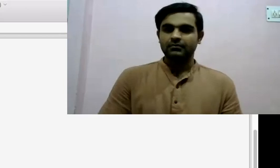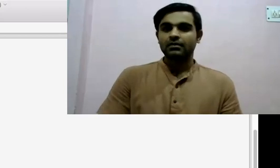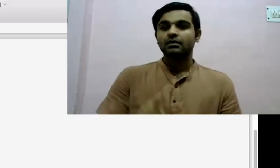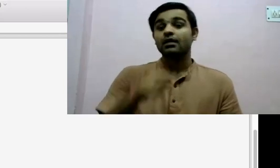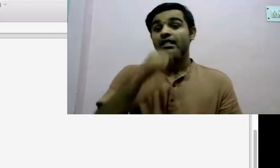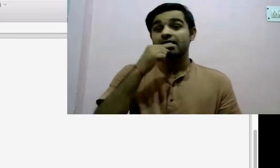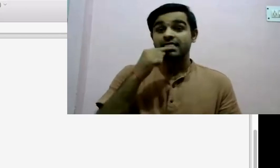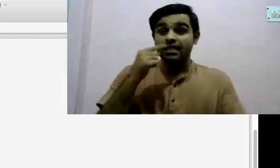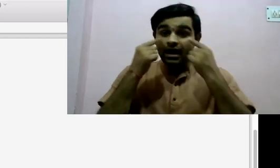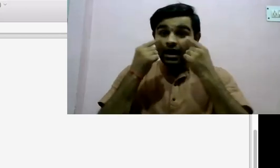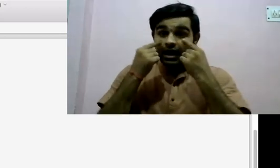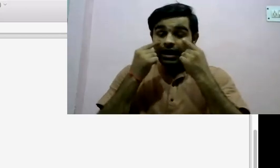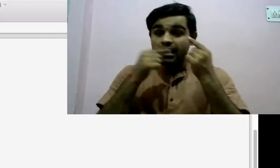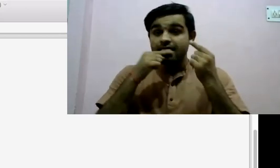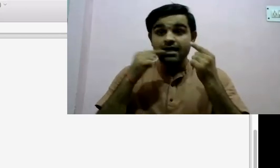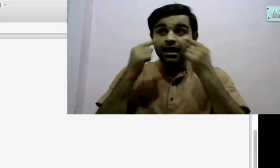conjunctivitis or red eye,